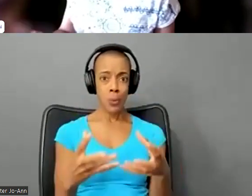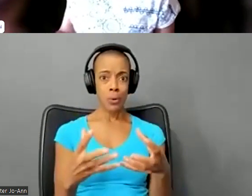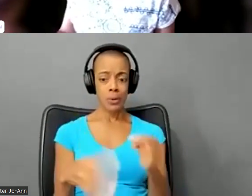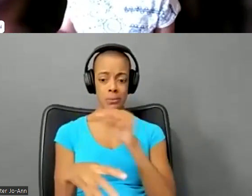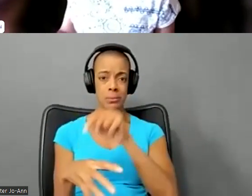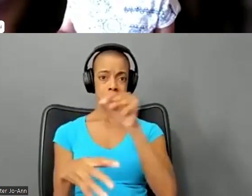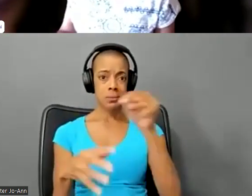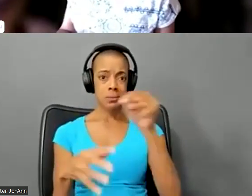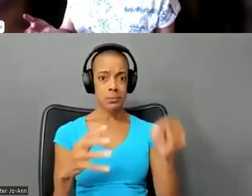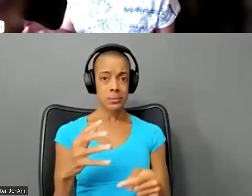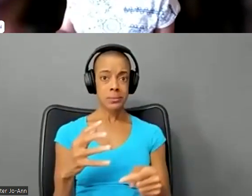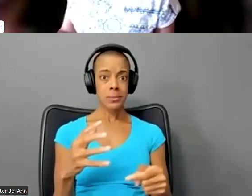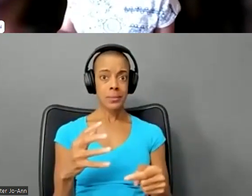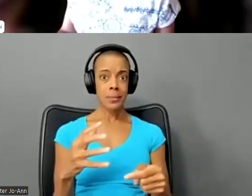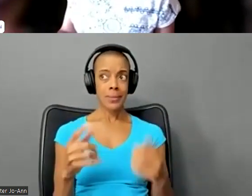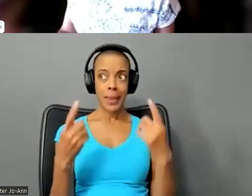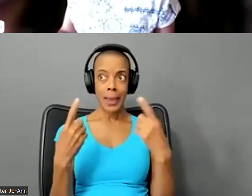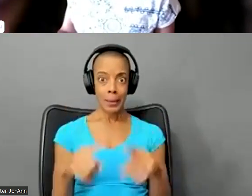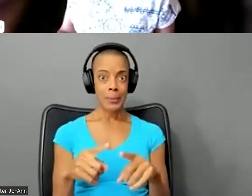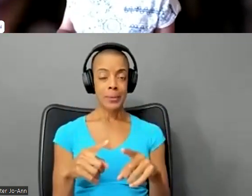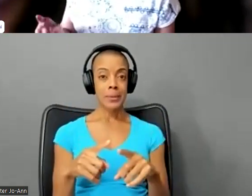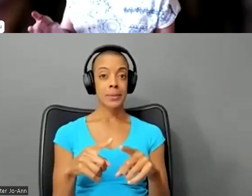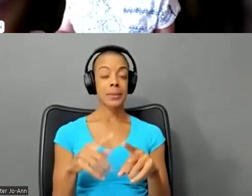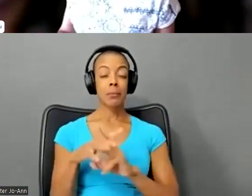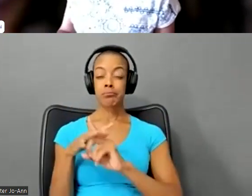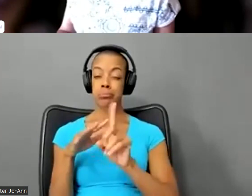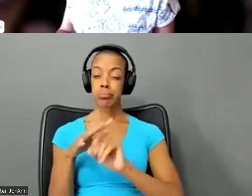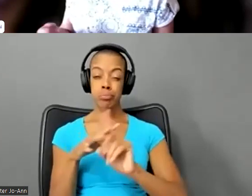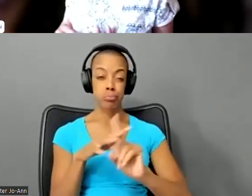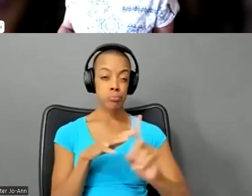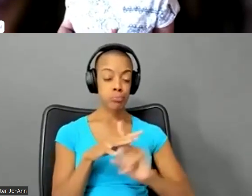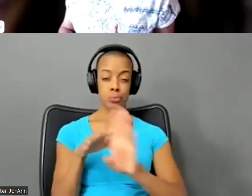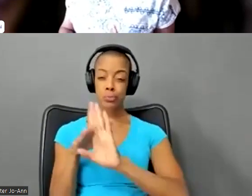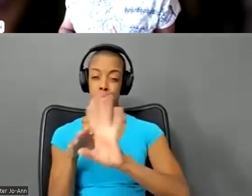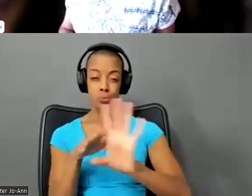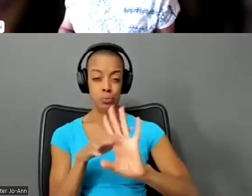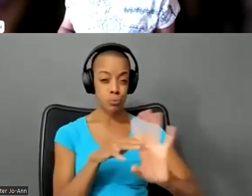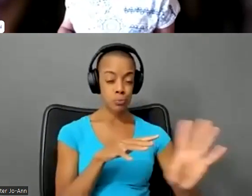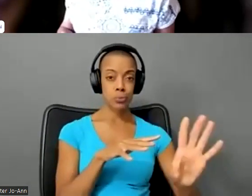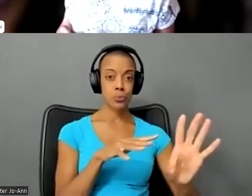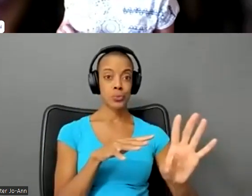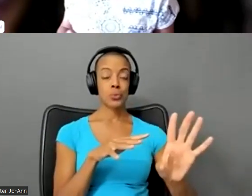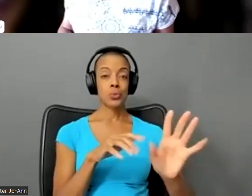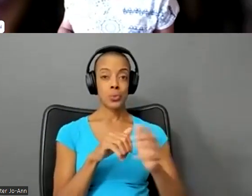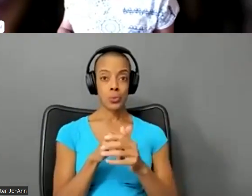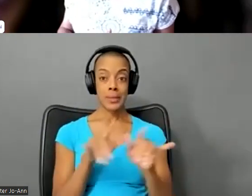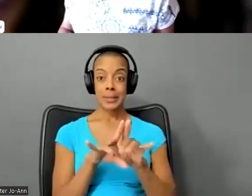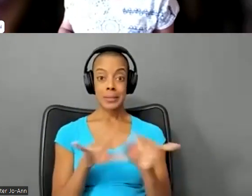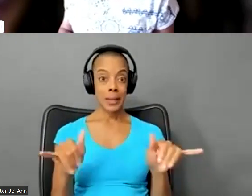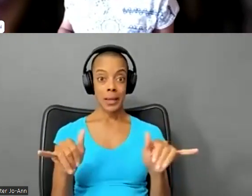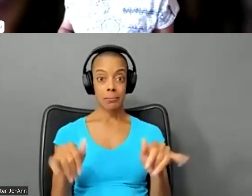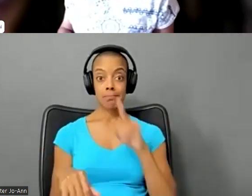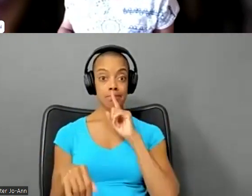to mass evacuations, mass movements of people. And in the process, we're not even talking about the violence